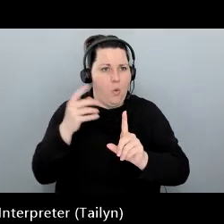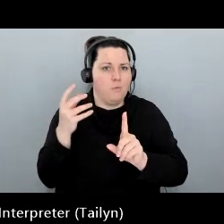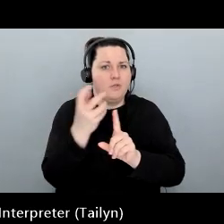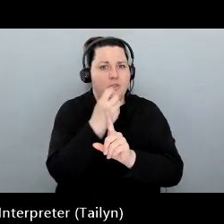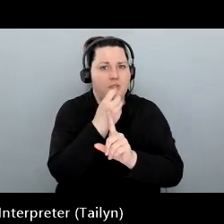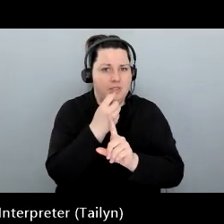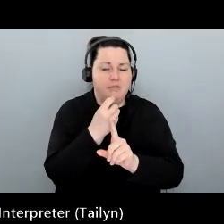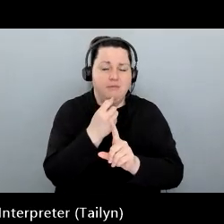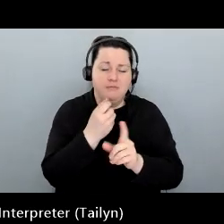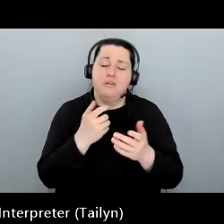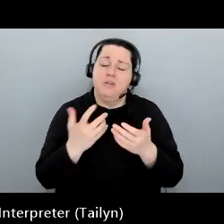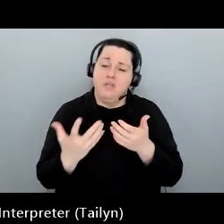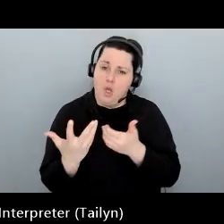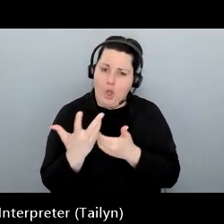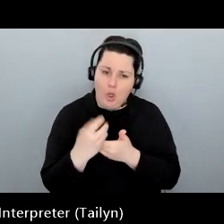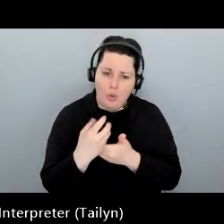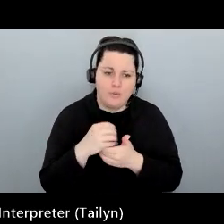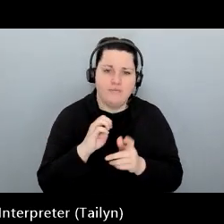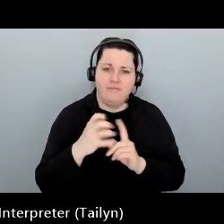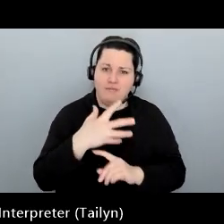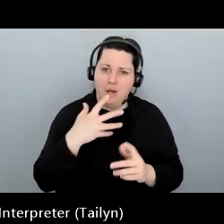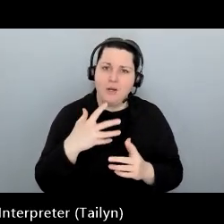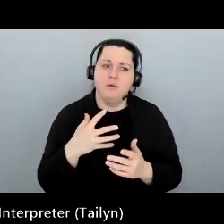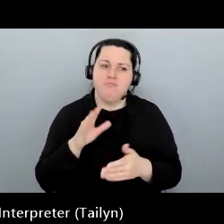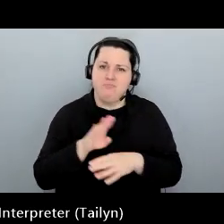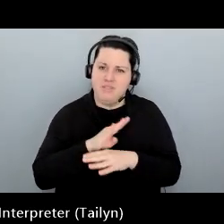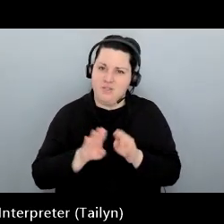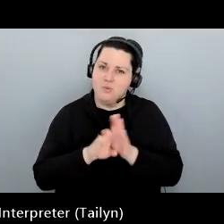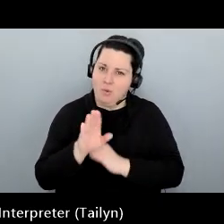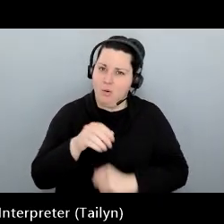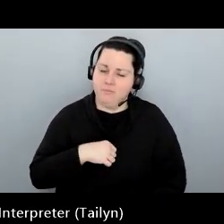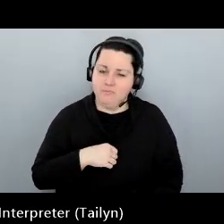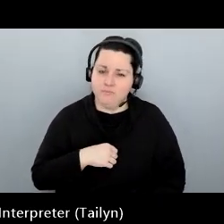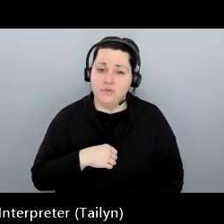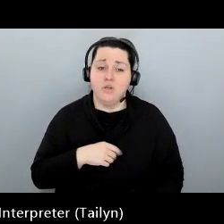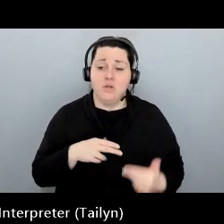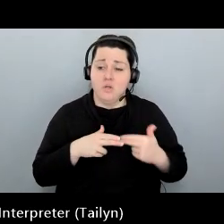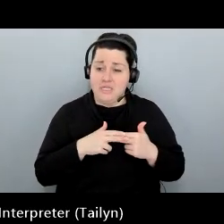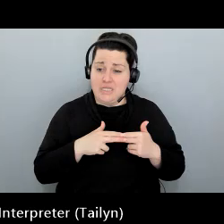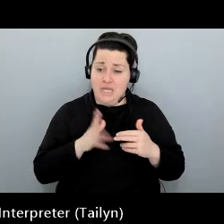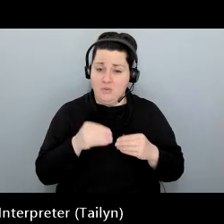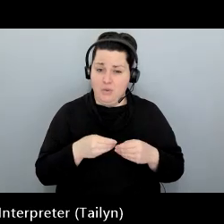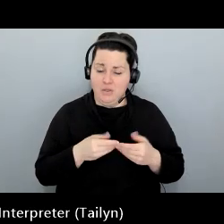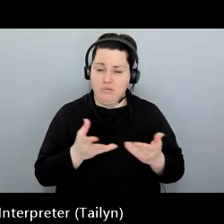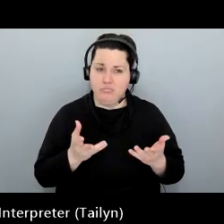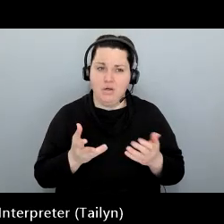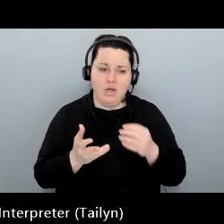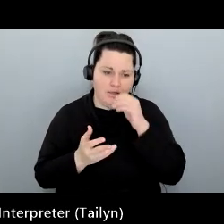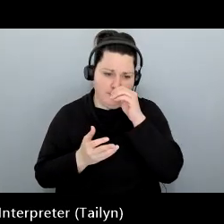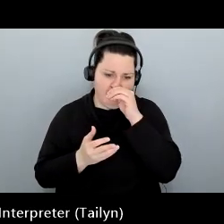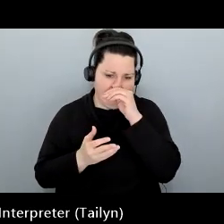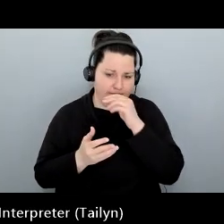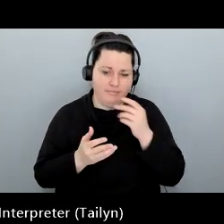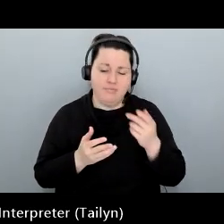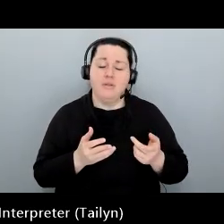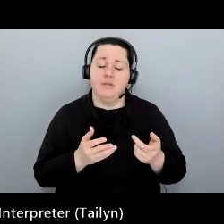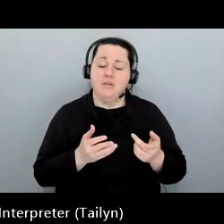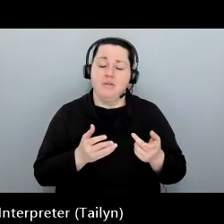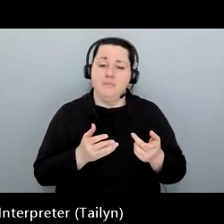environment and helping your business grow overall. So, you'll get this slideshow here once this is